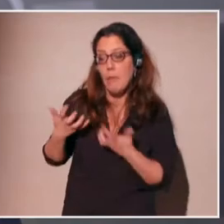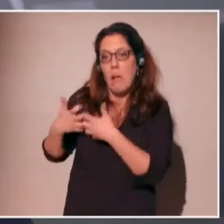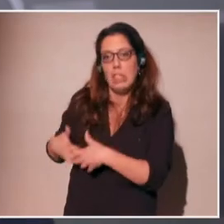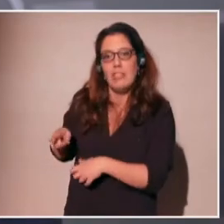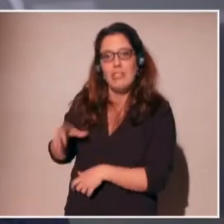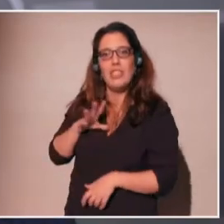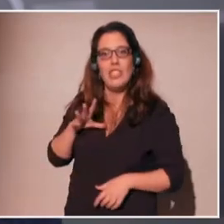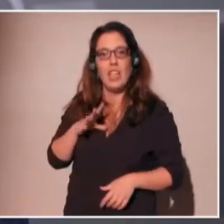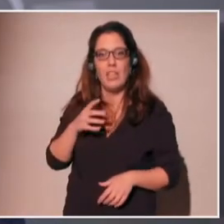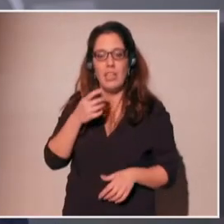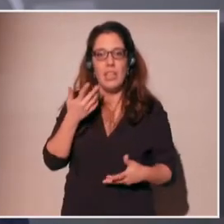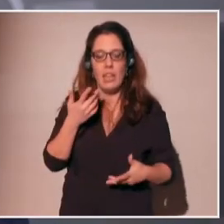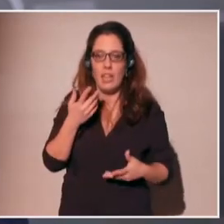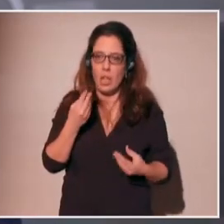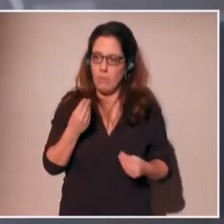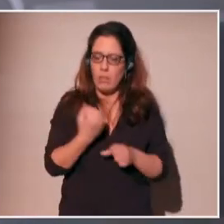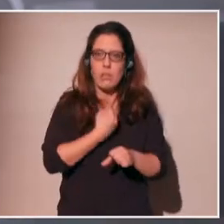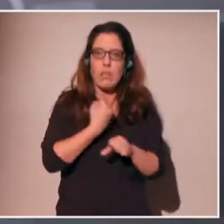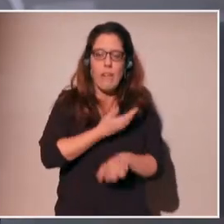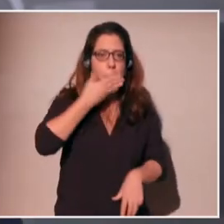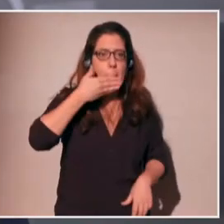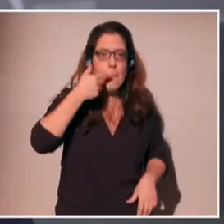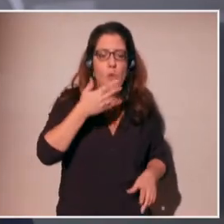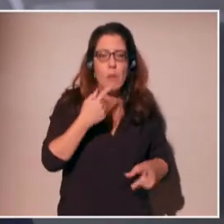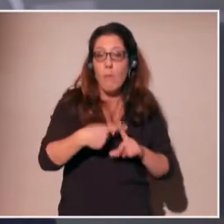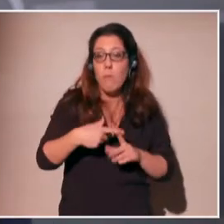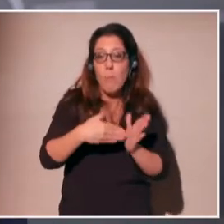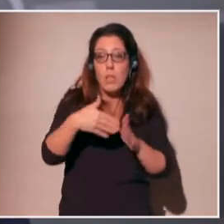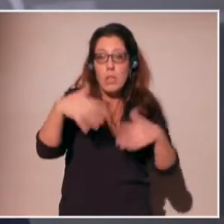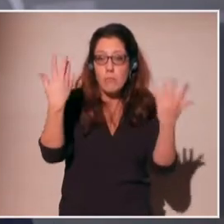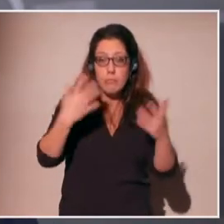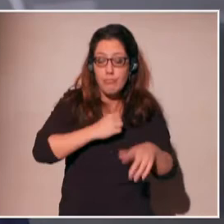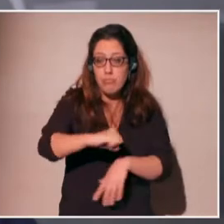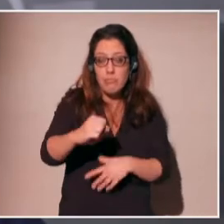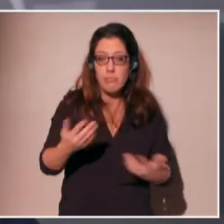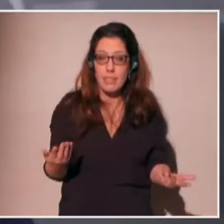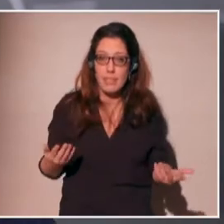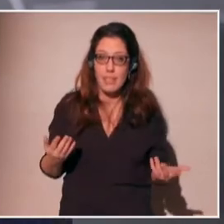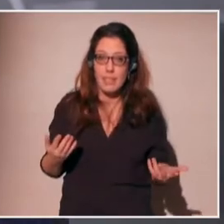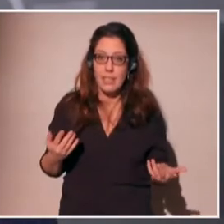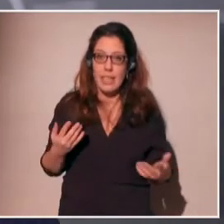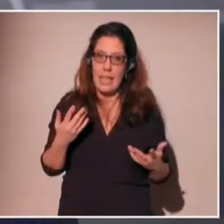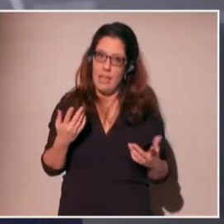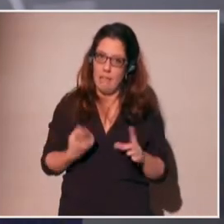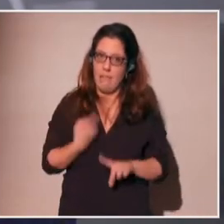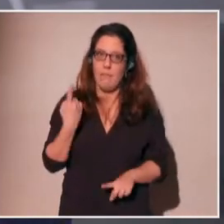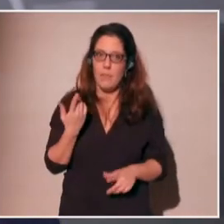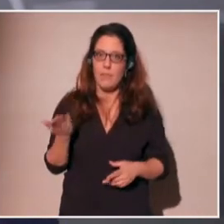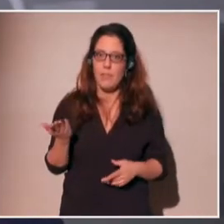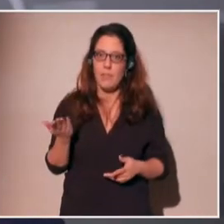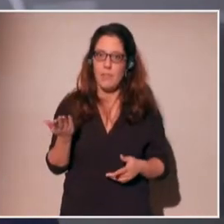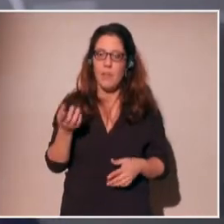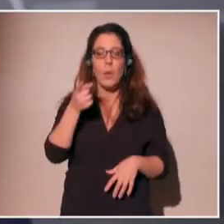research from 1,000. And I think it's a point which is very important. We are not speaking about time 1, 2,